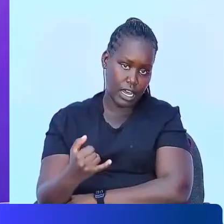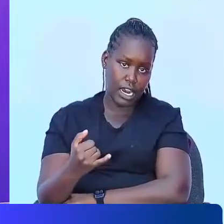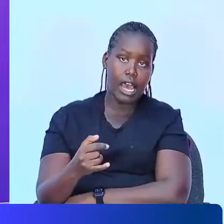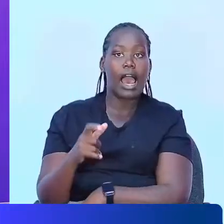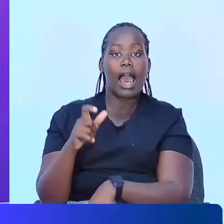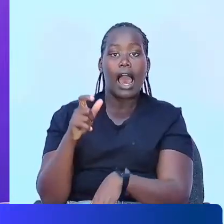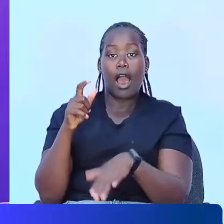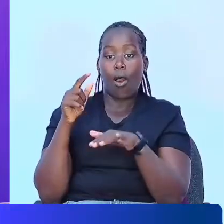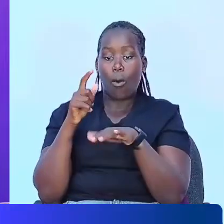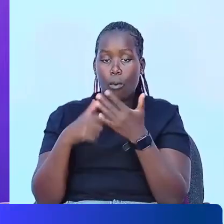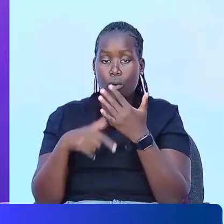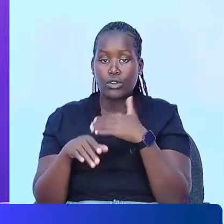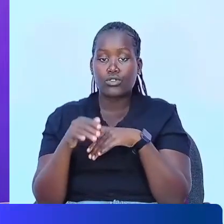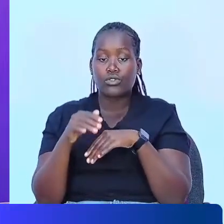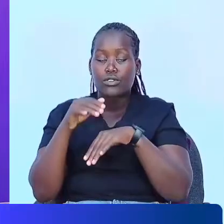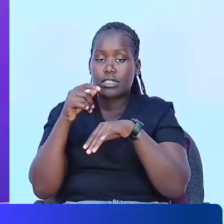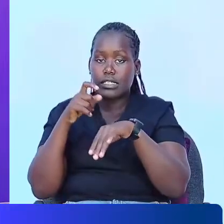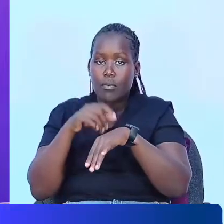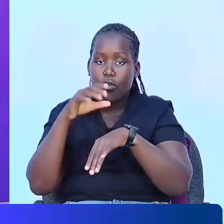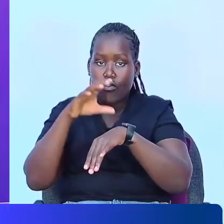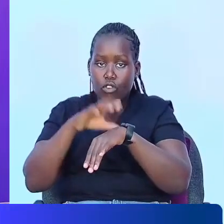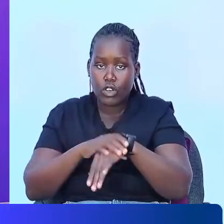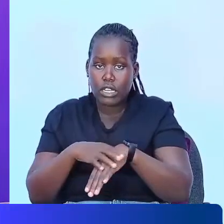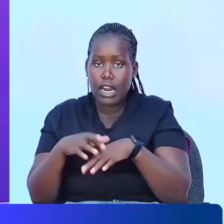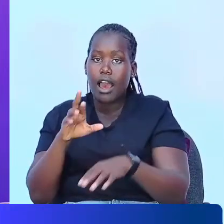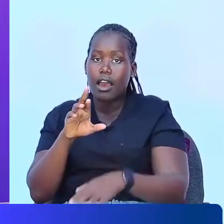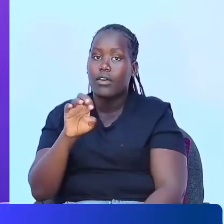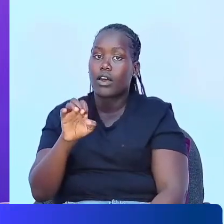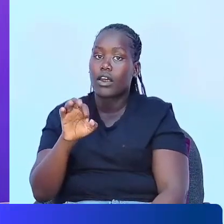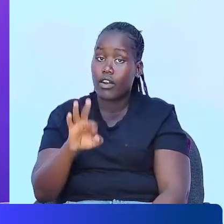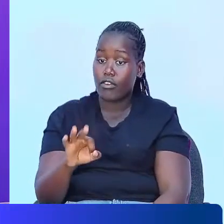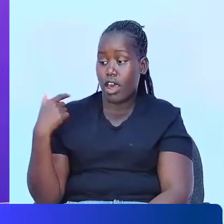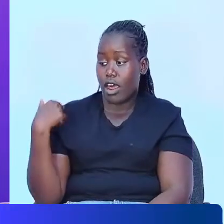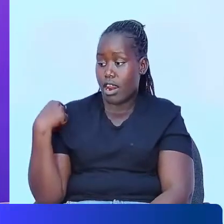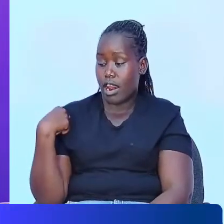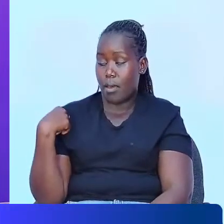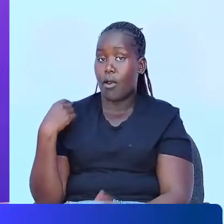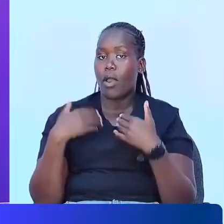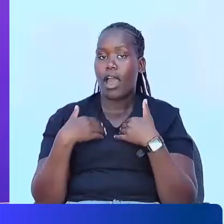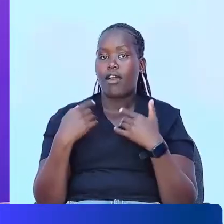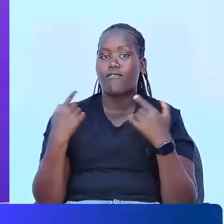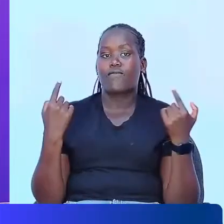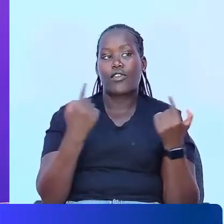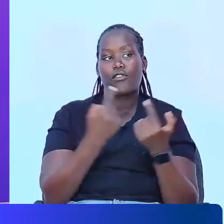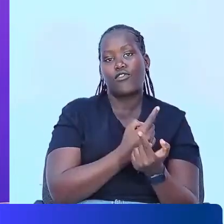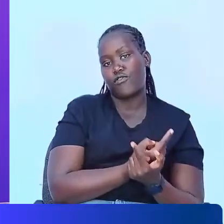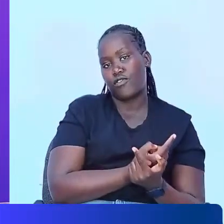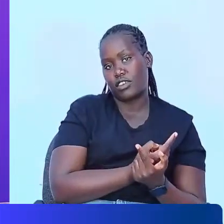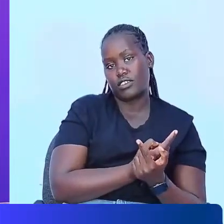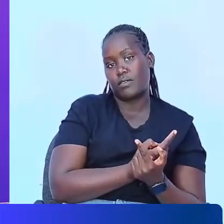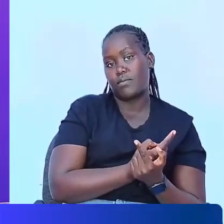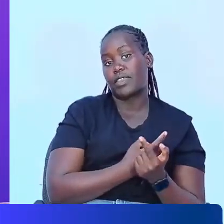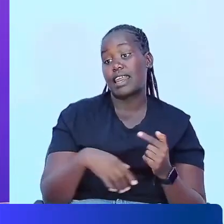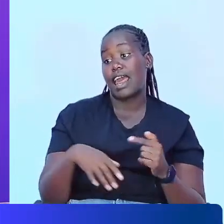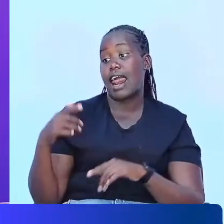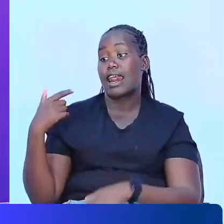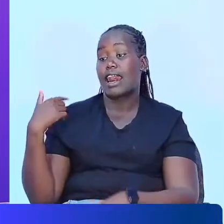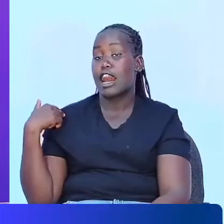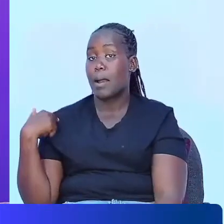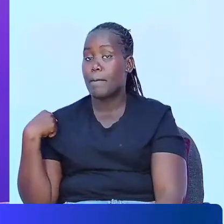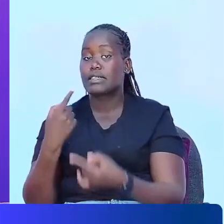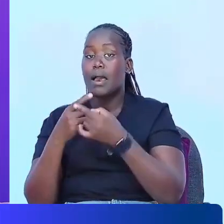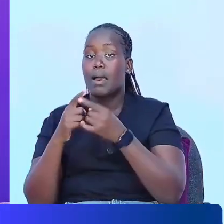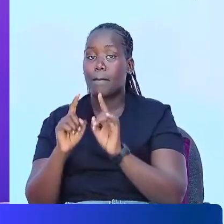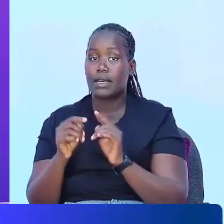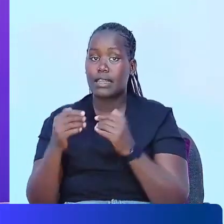got a reference number, our reference numbers have different prefixes at the start. They are basically digits, but they have a